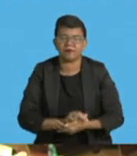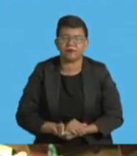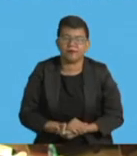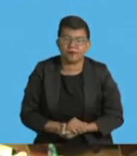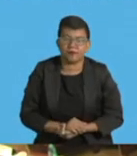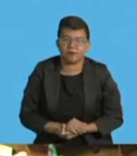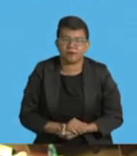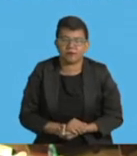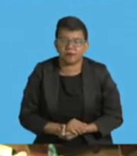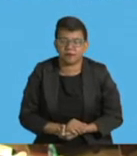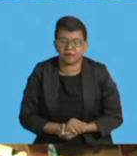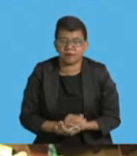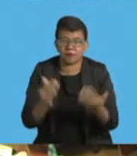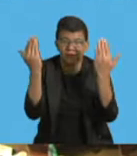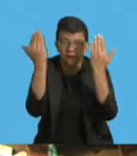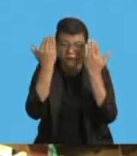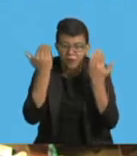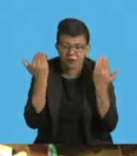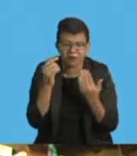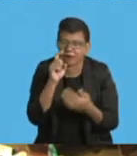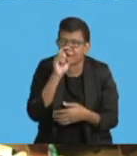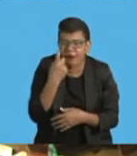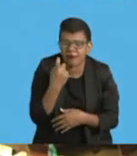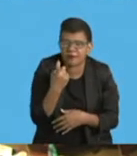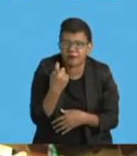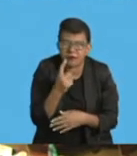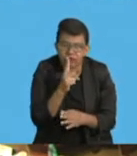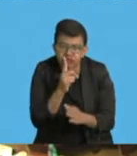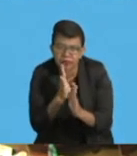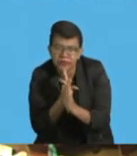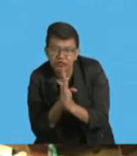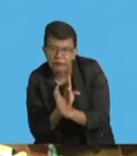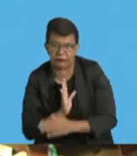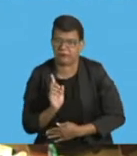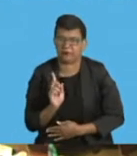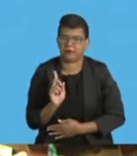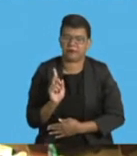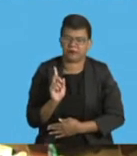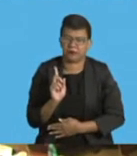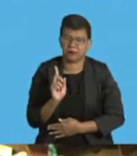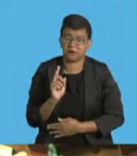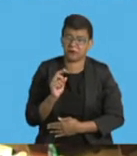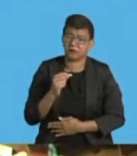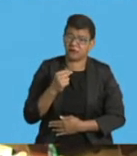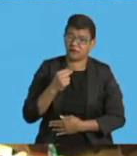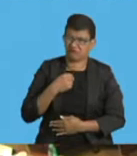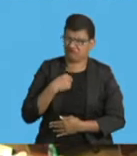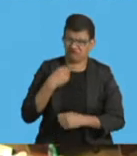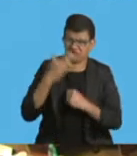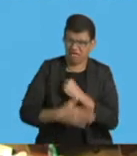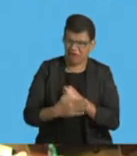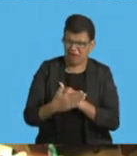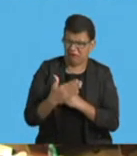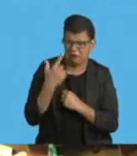Mr. Speaker, sir, it is no secret that we did not find common ground with Australia. Indeed, there was a great deal